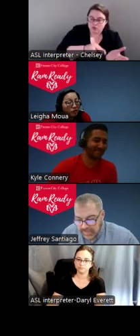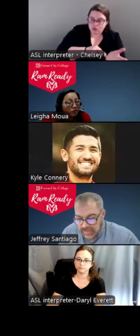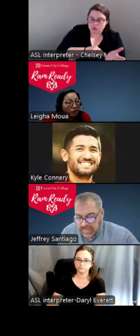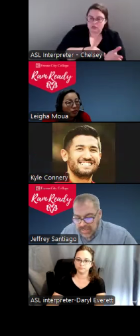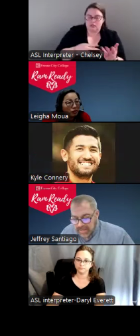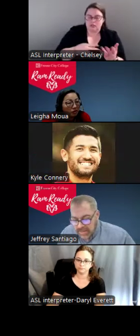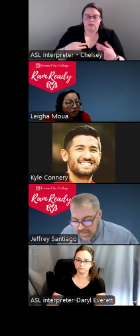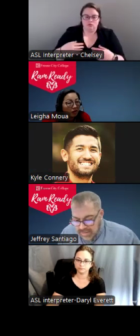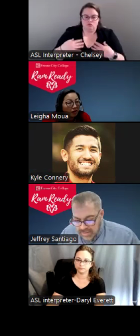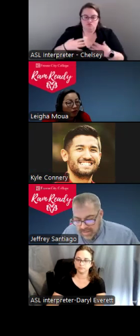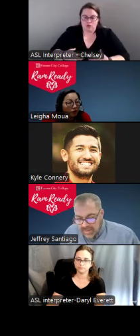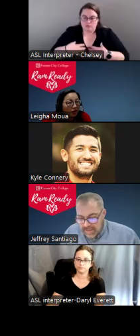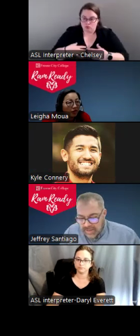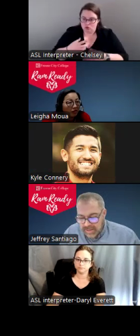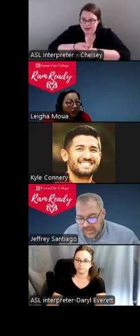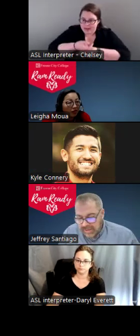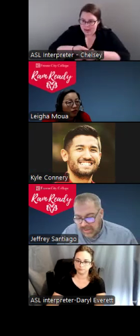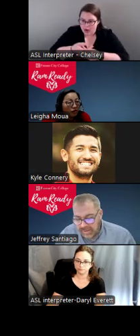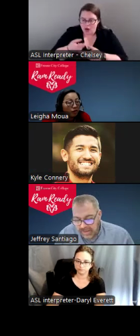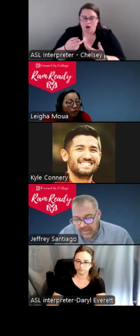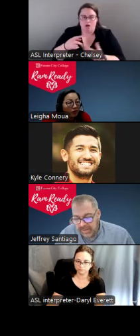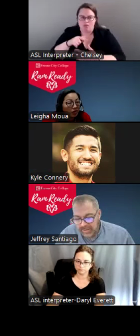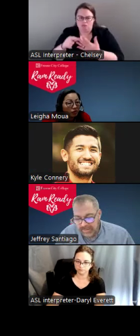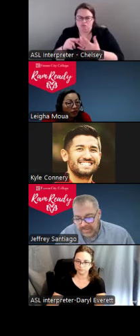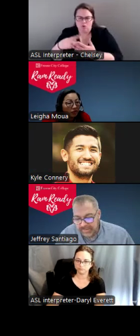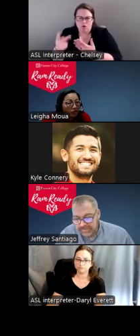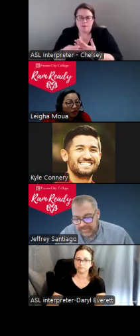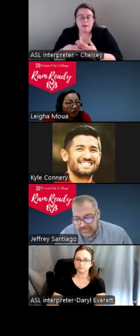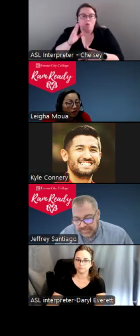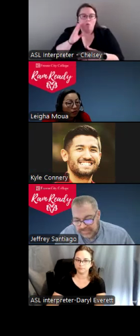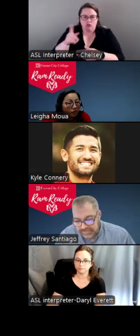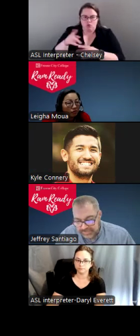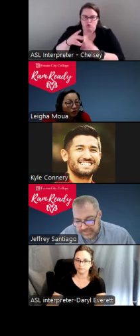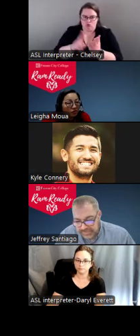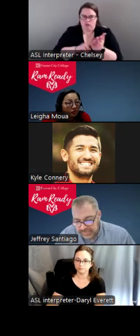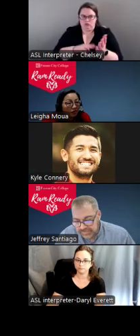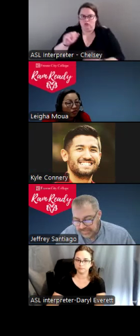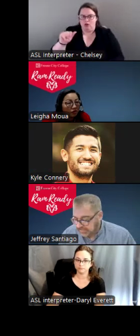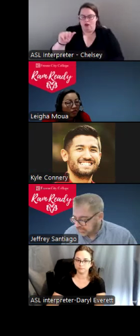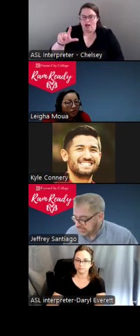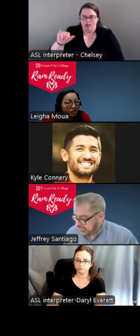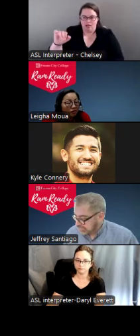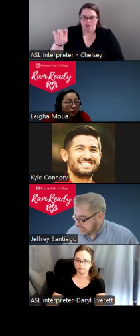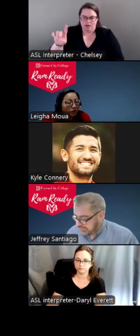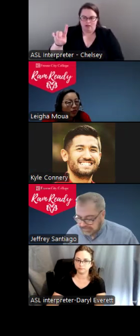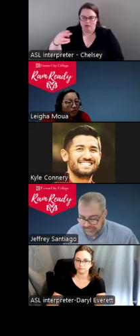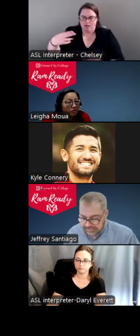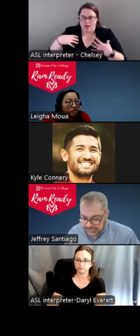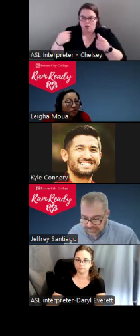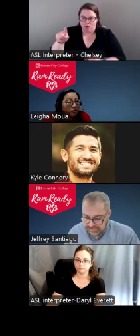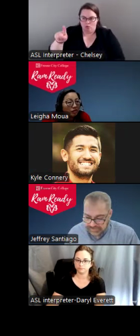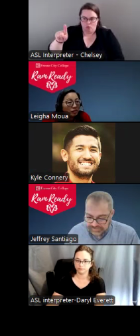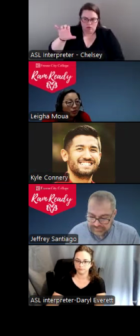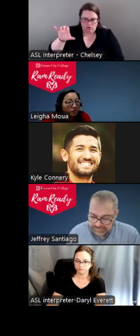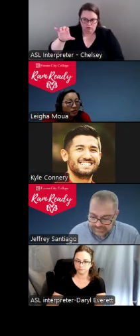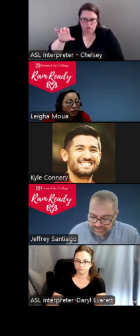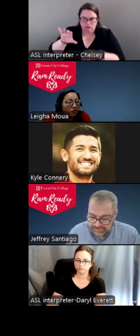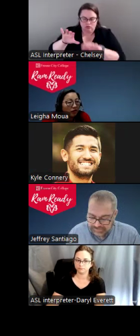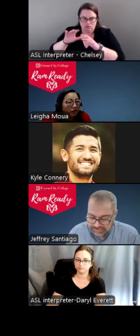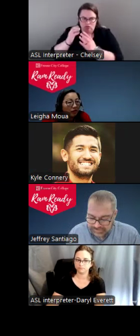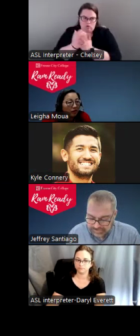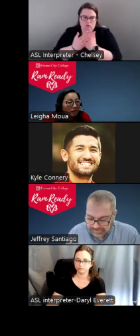want you to register for the Allied Health 100 course, which is an introductions to careers. For this one,